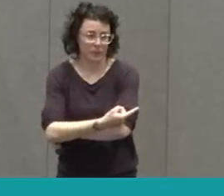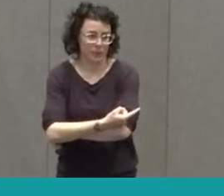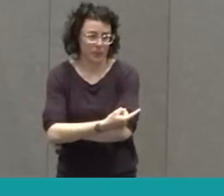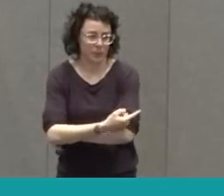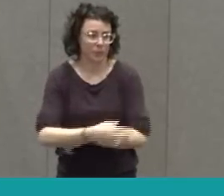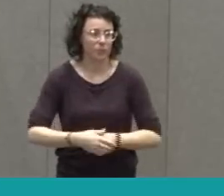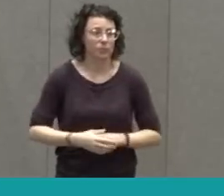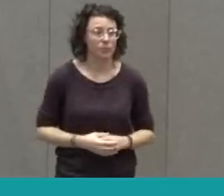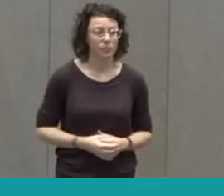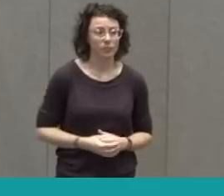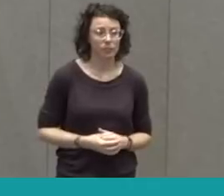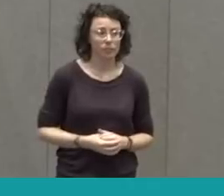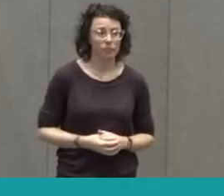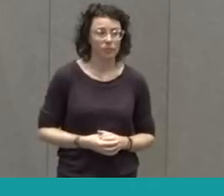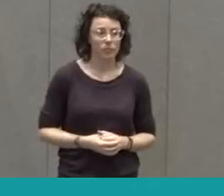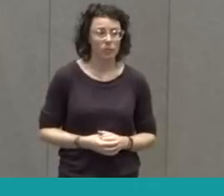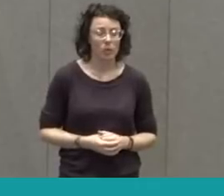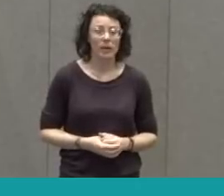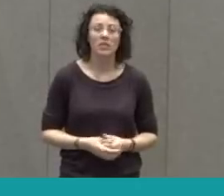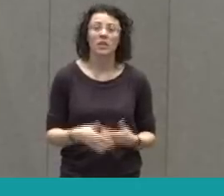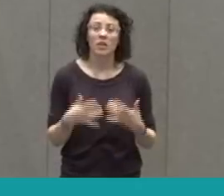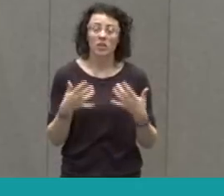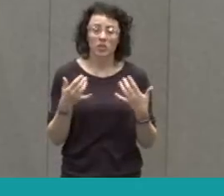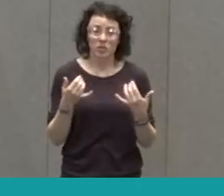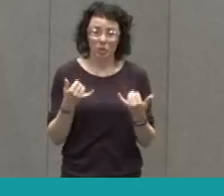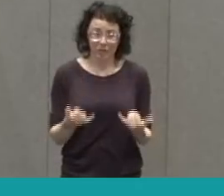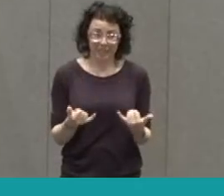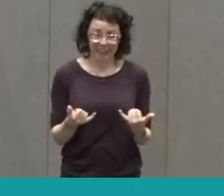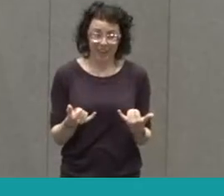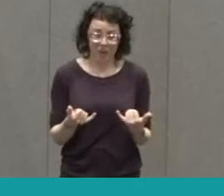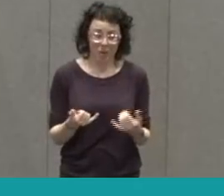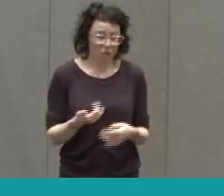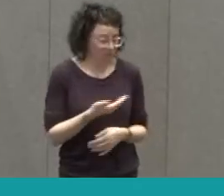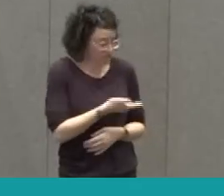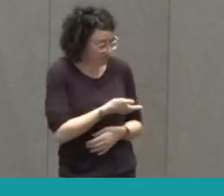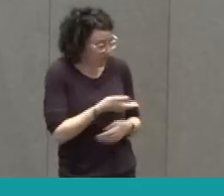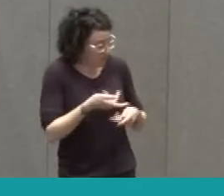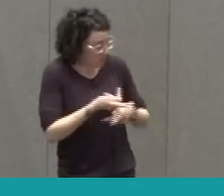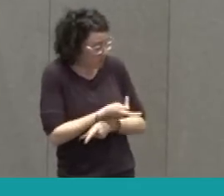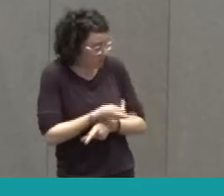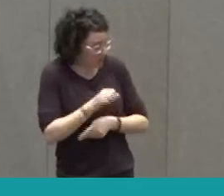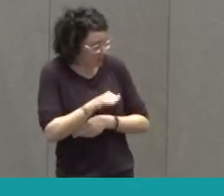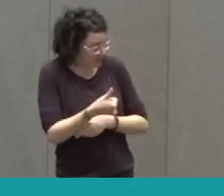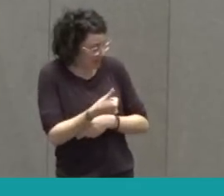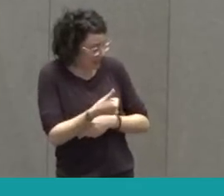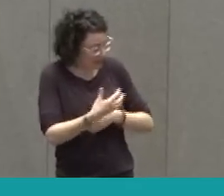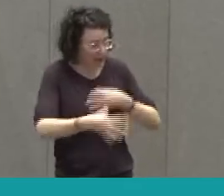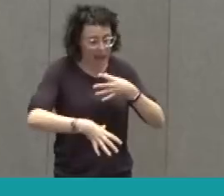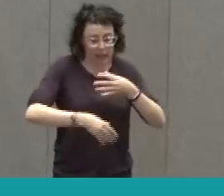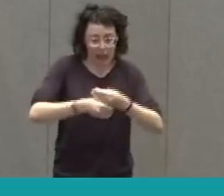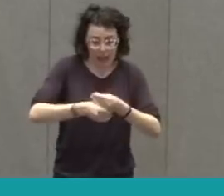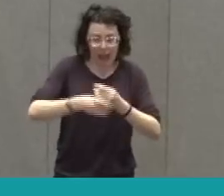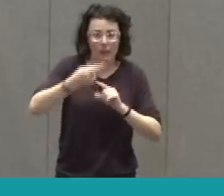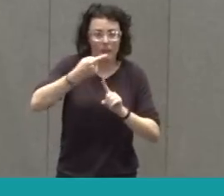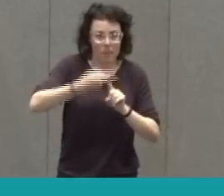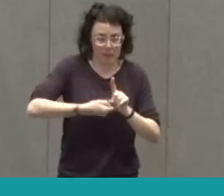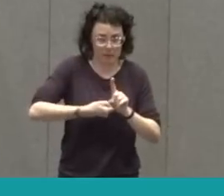by 10, and then I'd have to add in my extra months, which is 30, February,